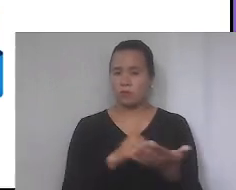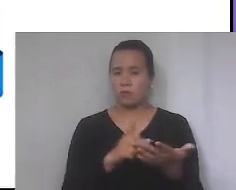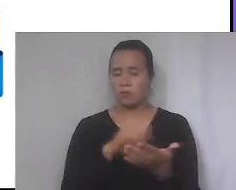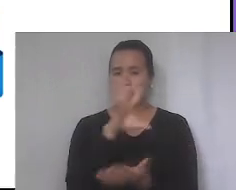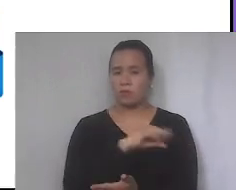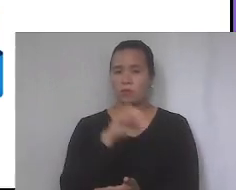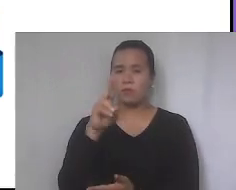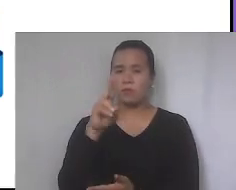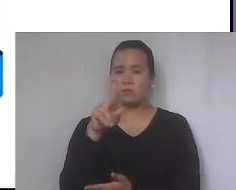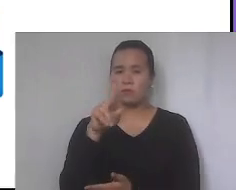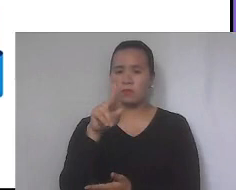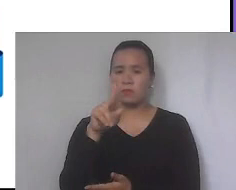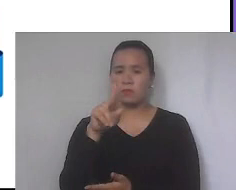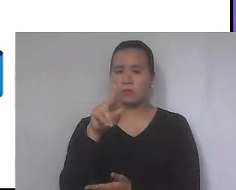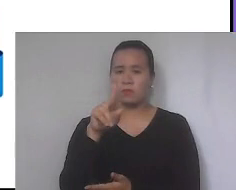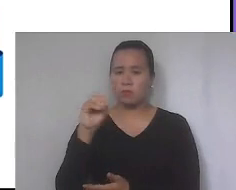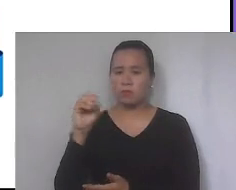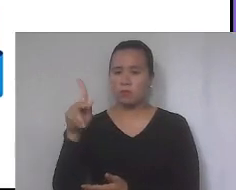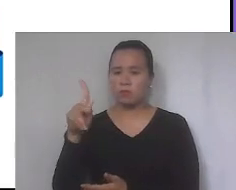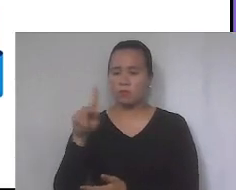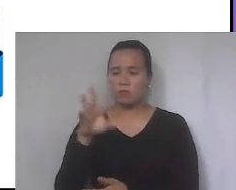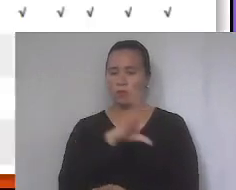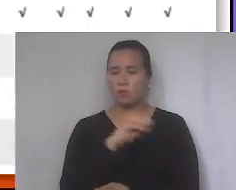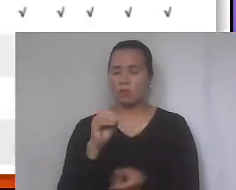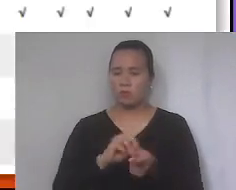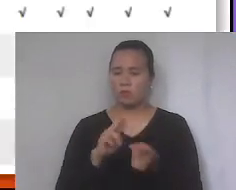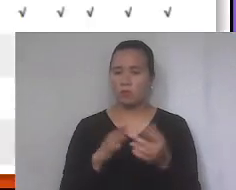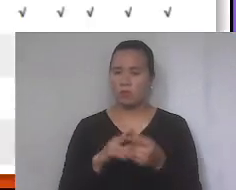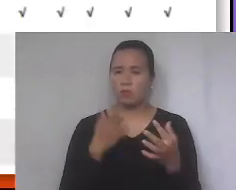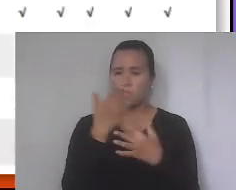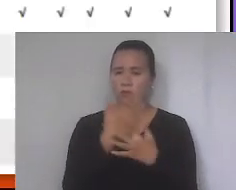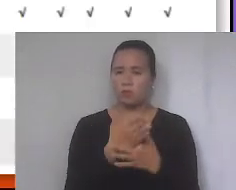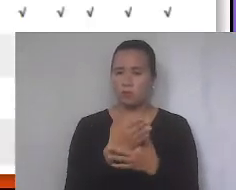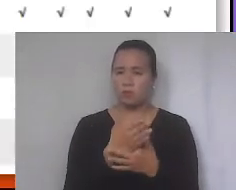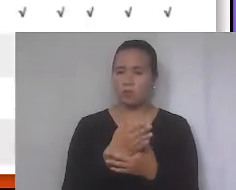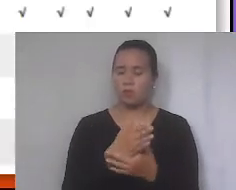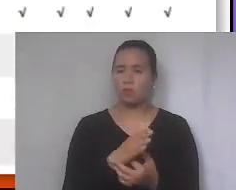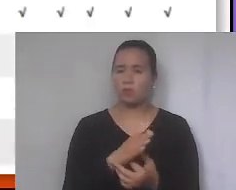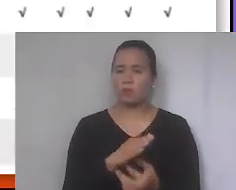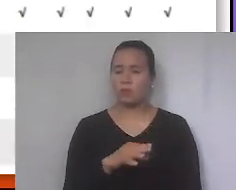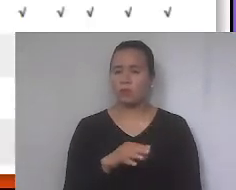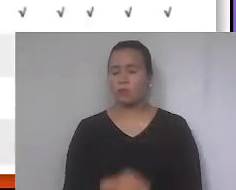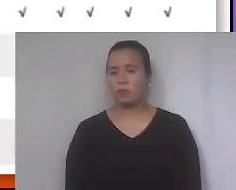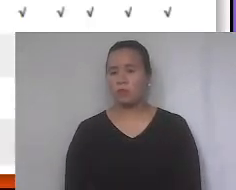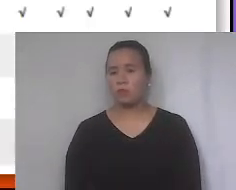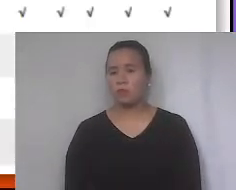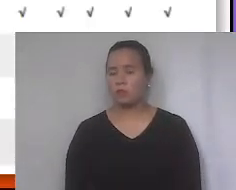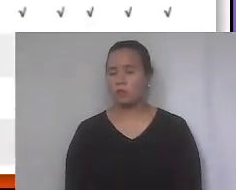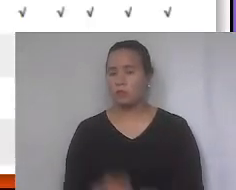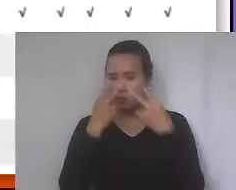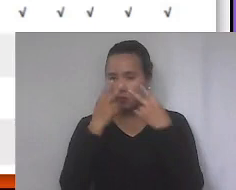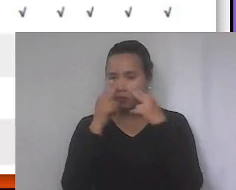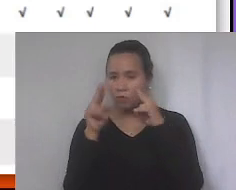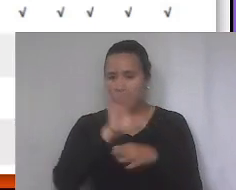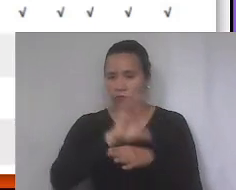OneDrive, SharePoint, and Outlook. You can go to the link